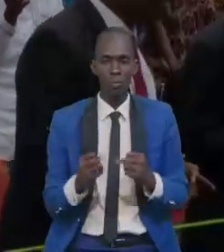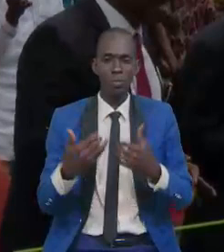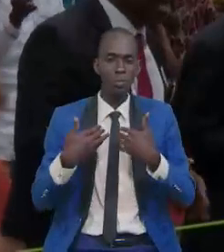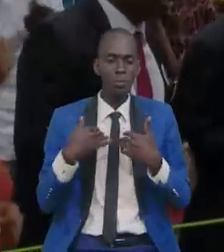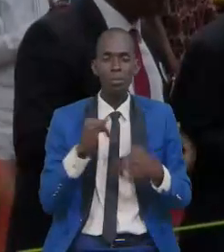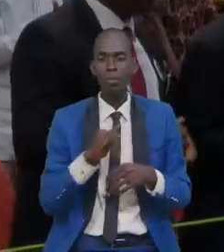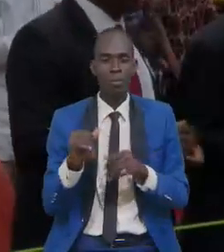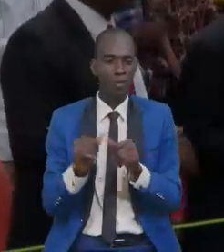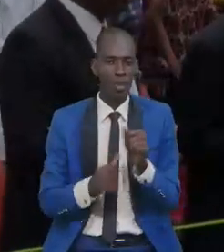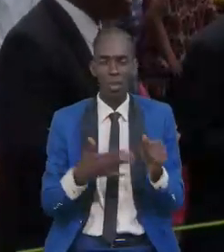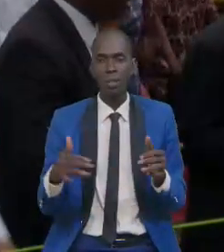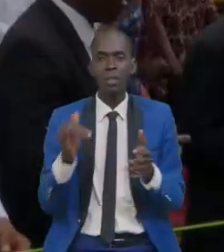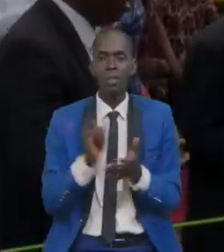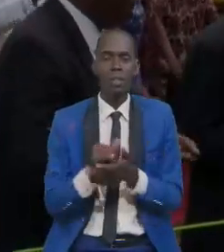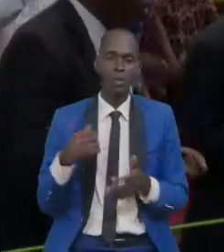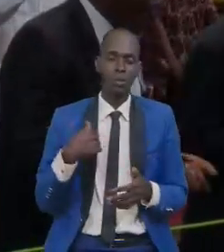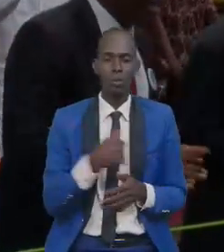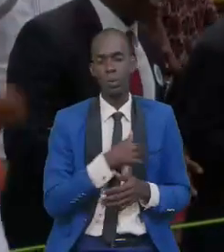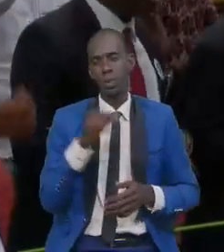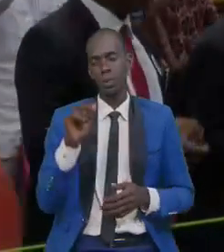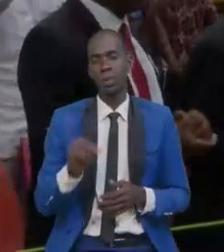everything that we need.